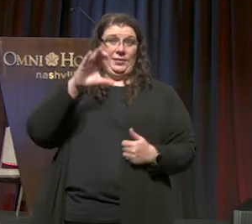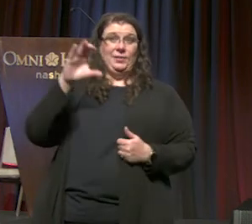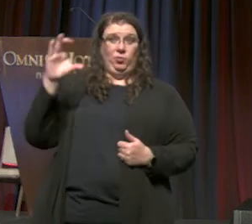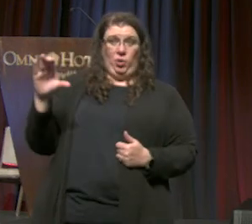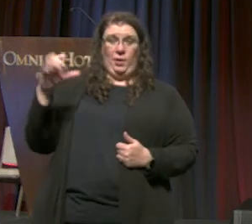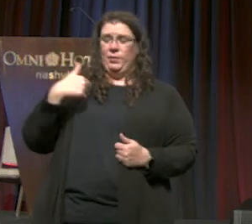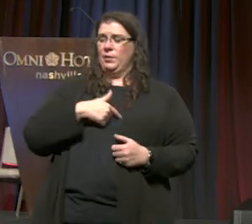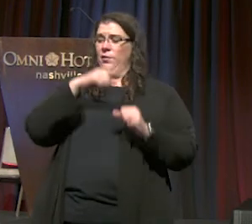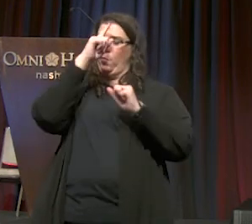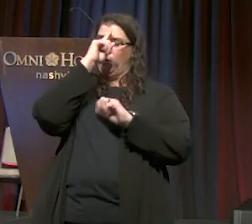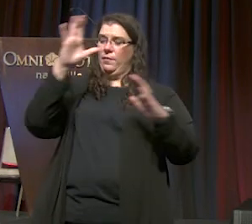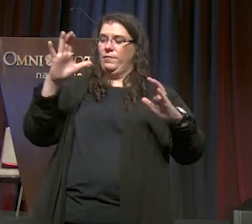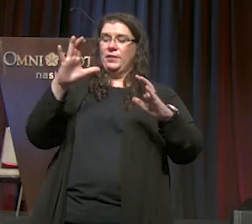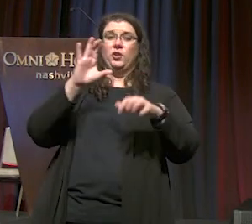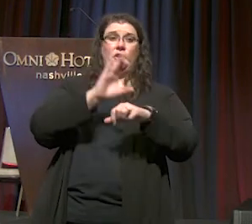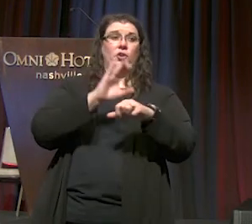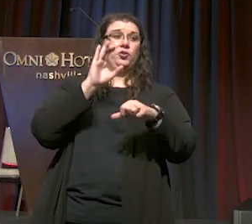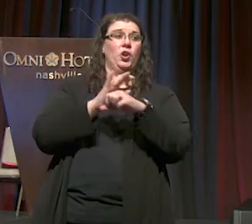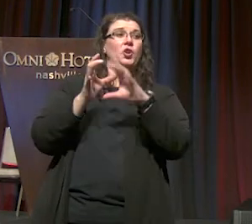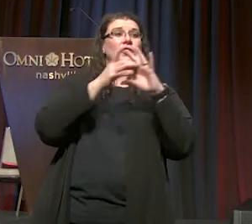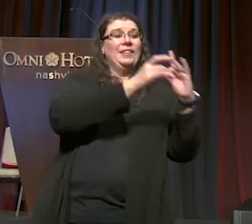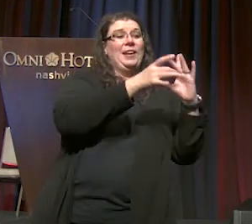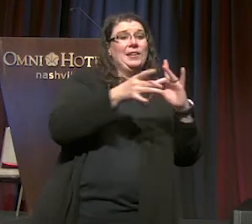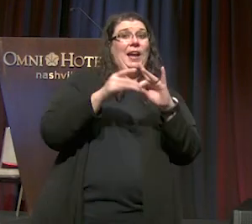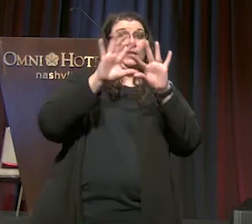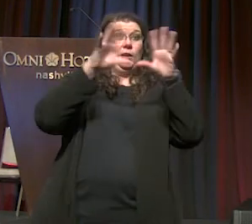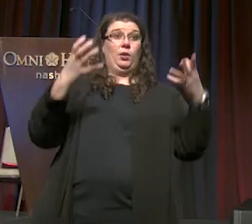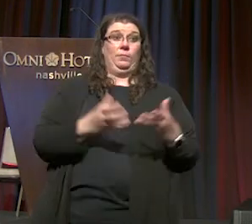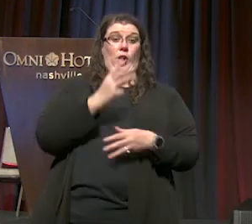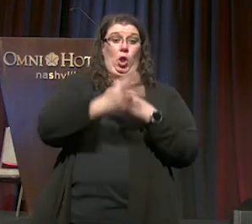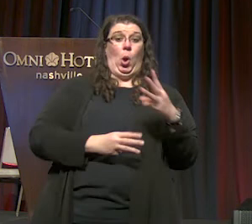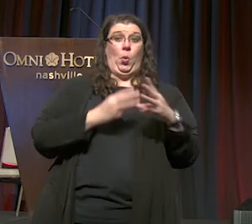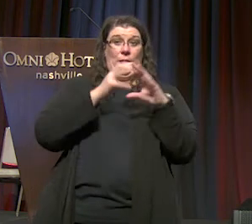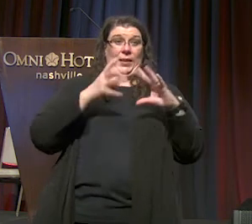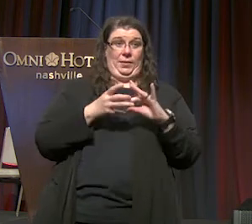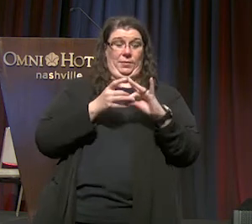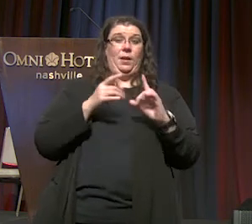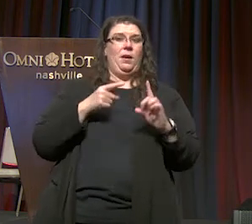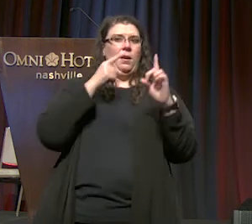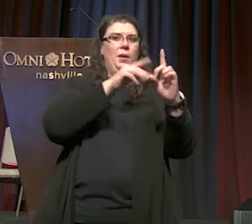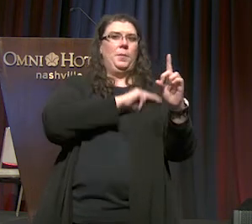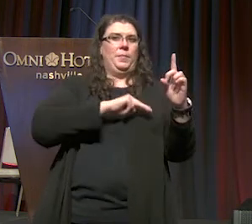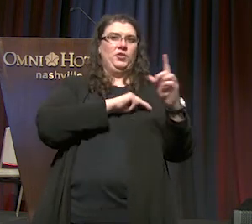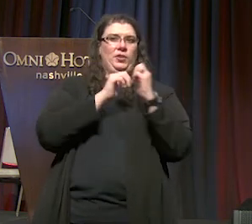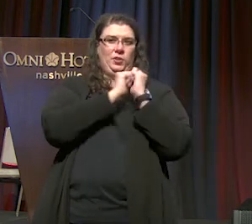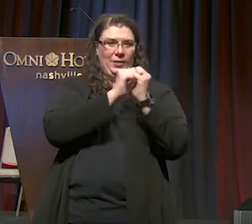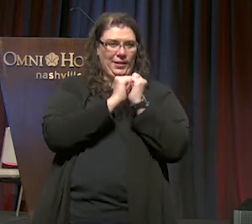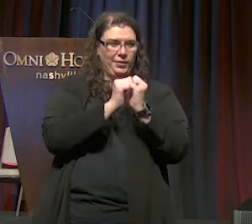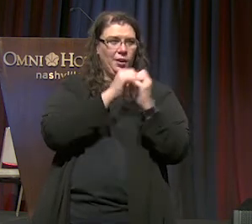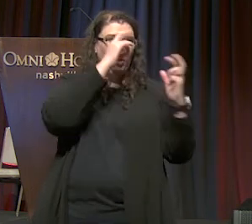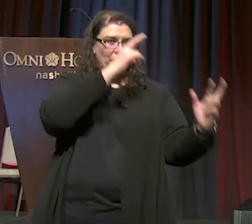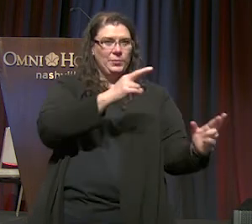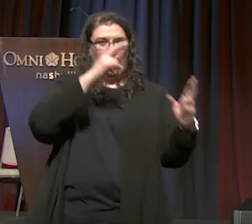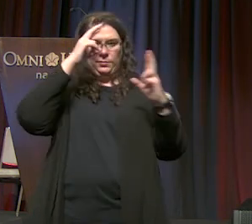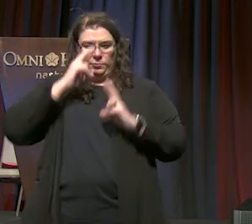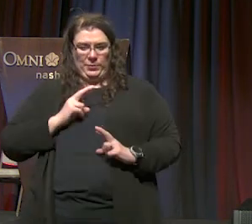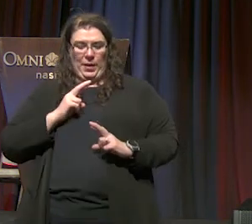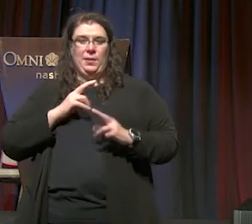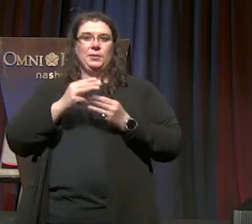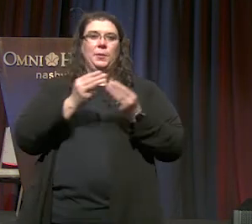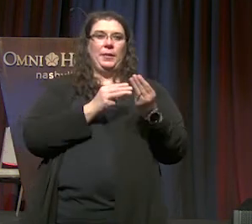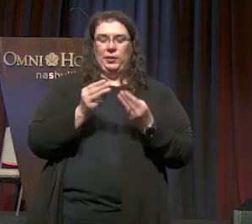church that connects globally, engage in mission together, respect contextual ministry